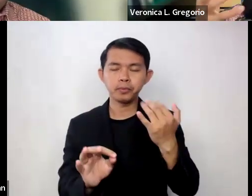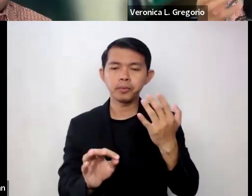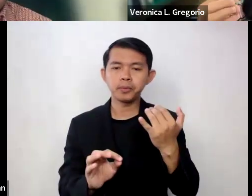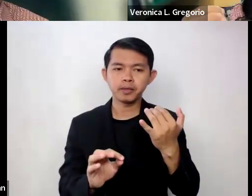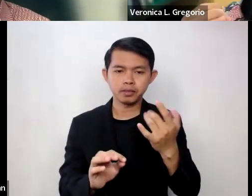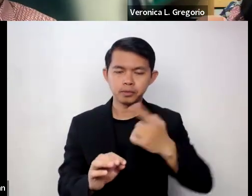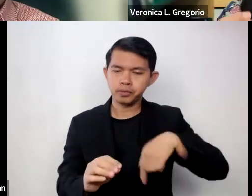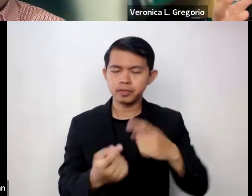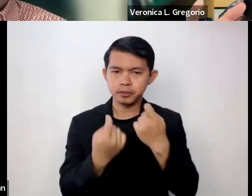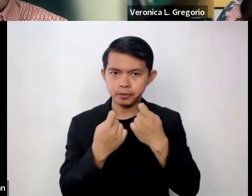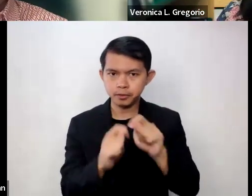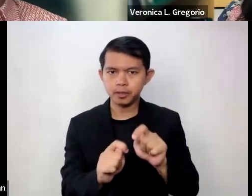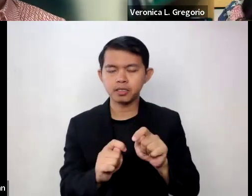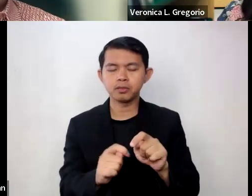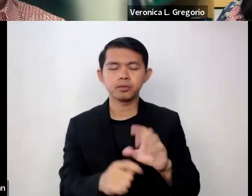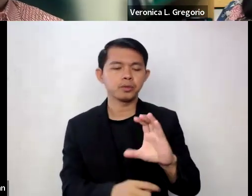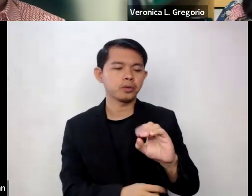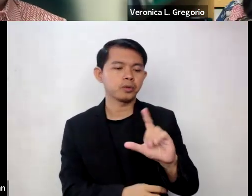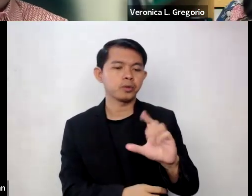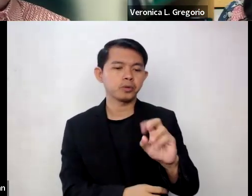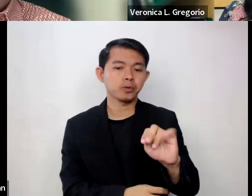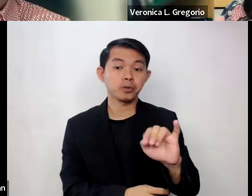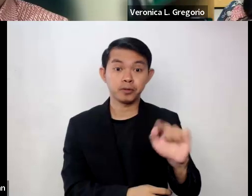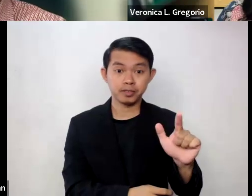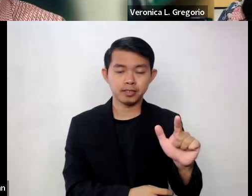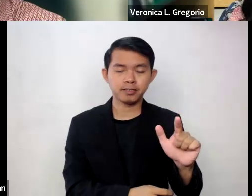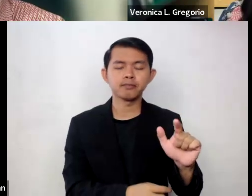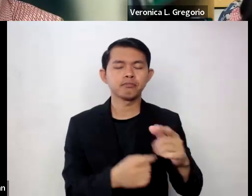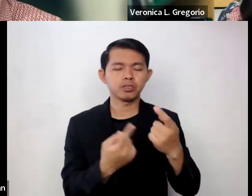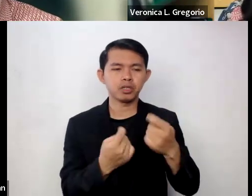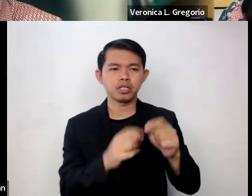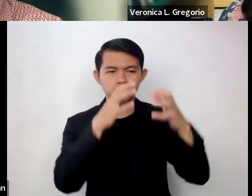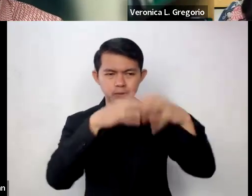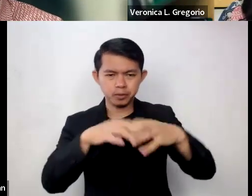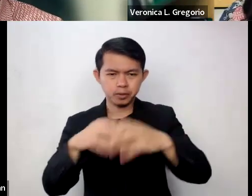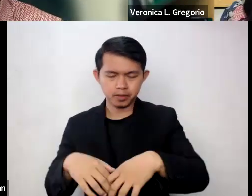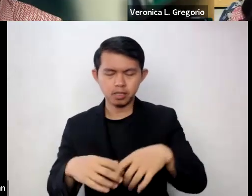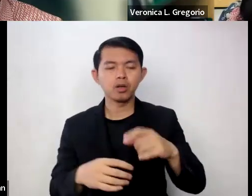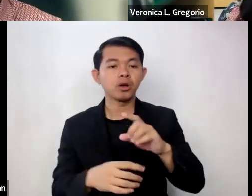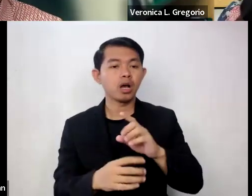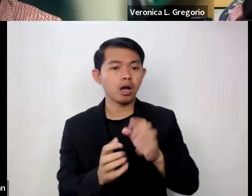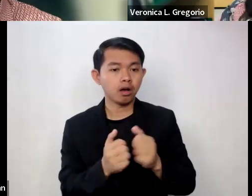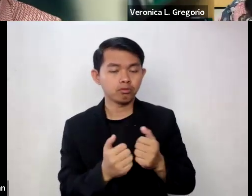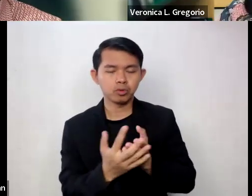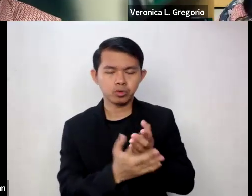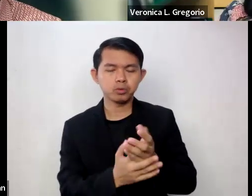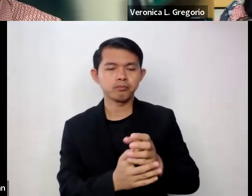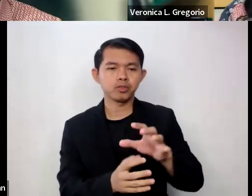you're trying to really break down colonial legacies by embracing multiple perspectives and